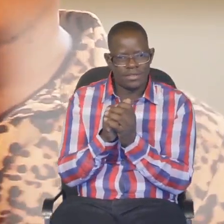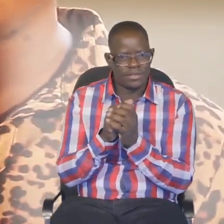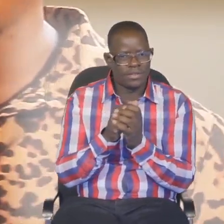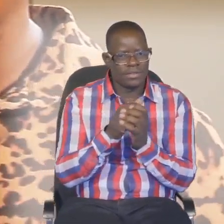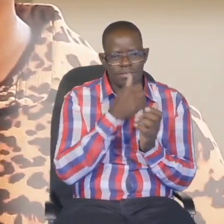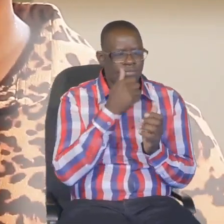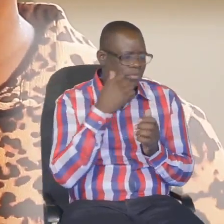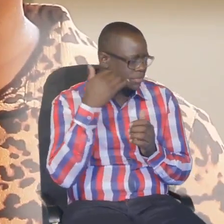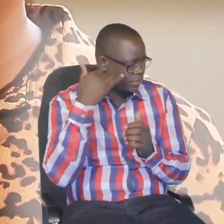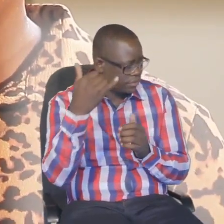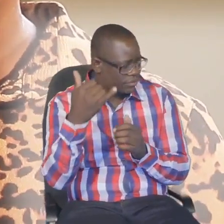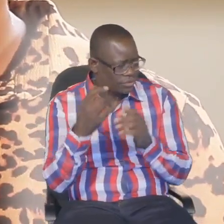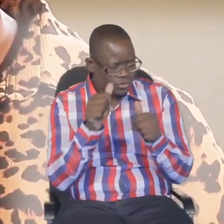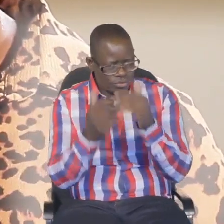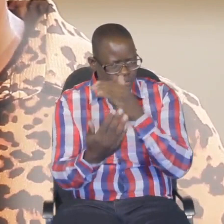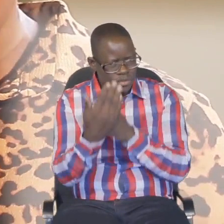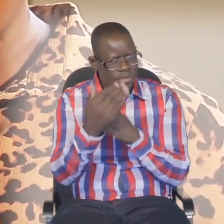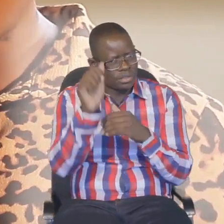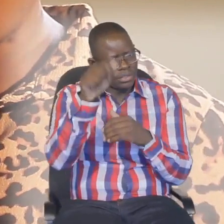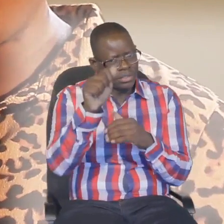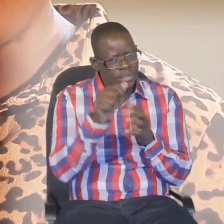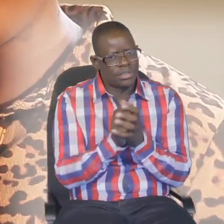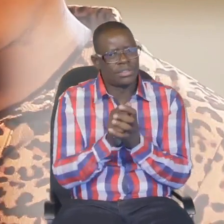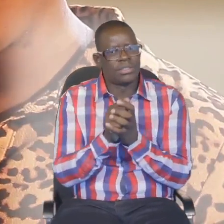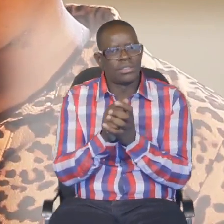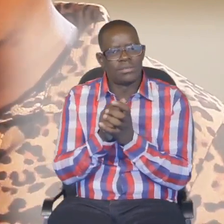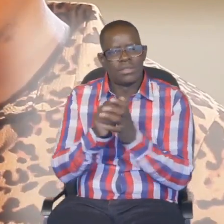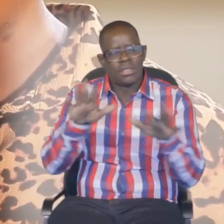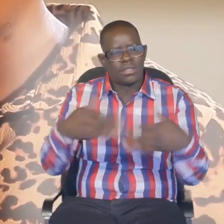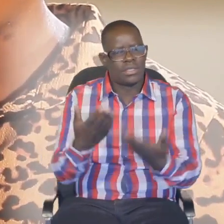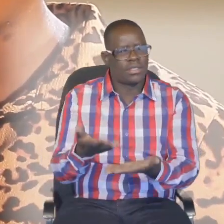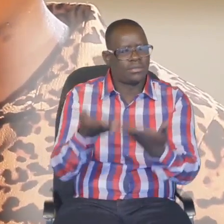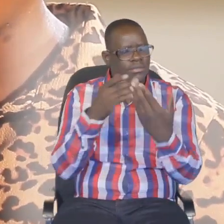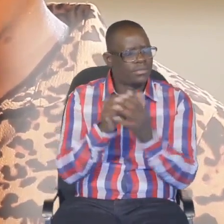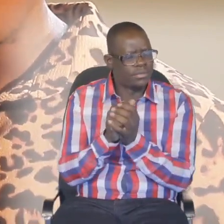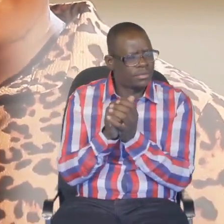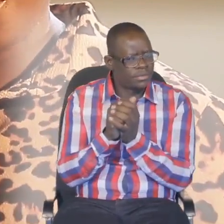Sarah says salon, good morning. Yes, it's Sarah speaking. How can I help you?